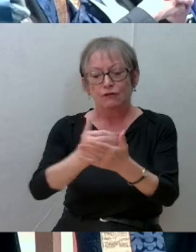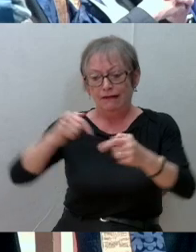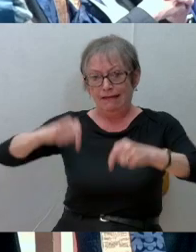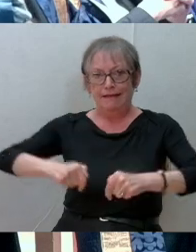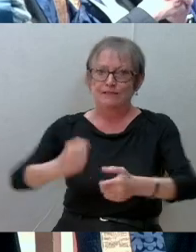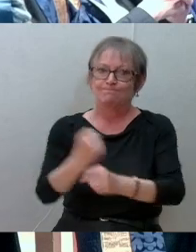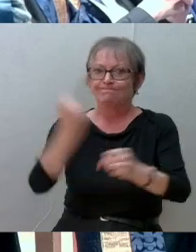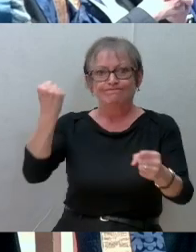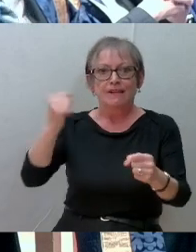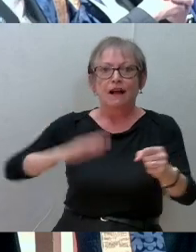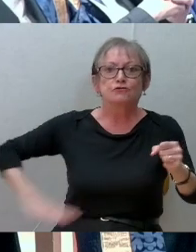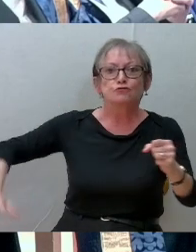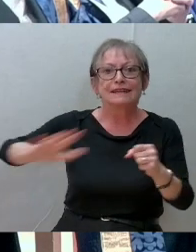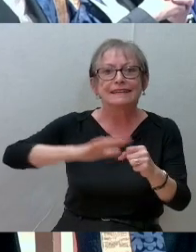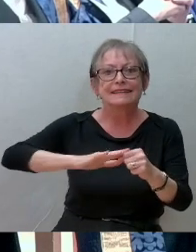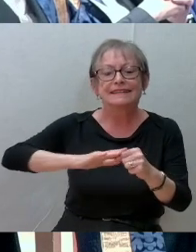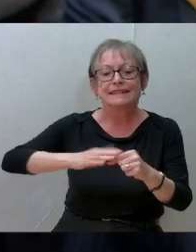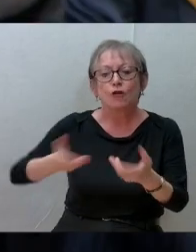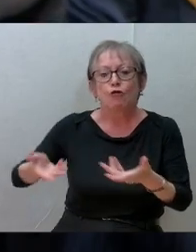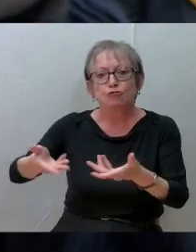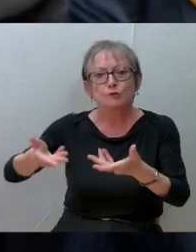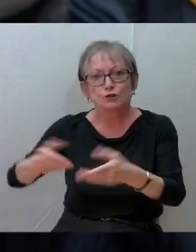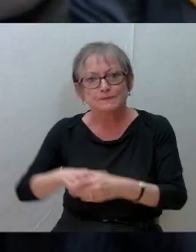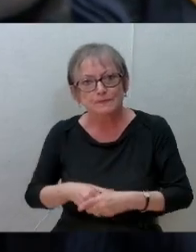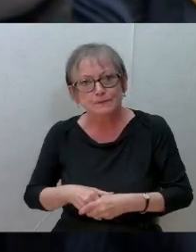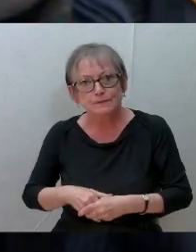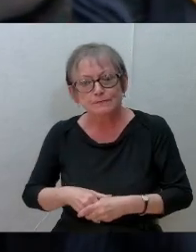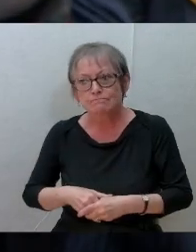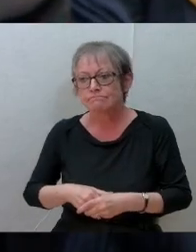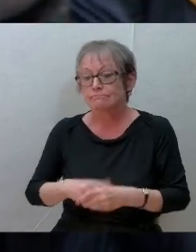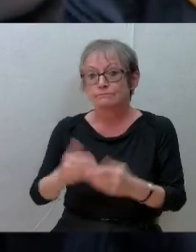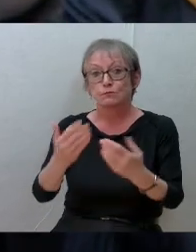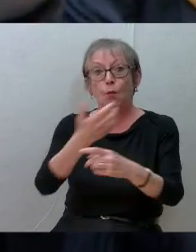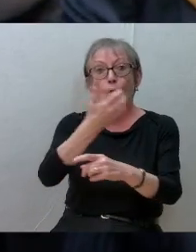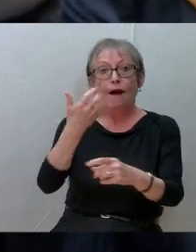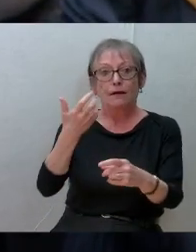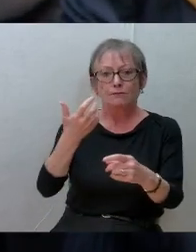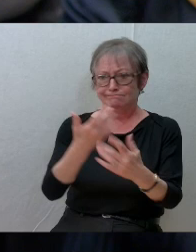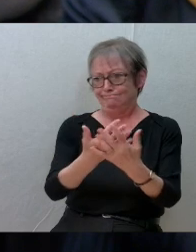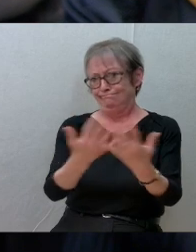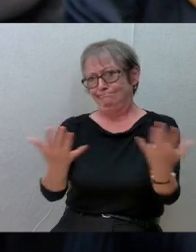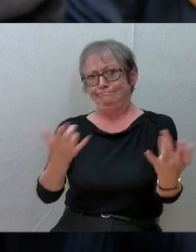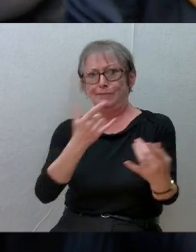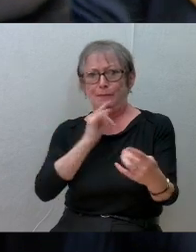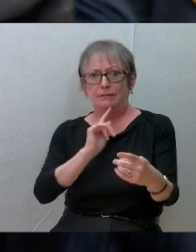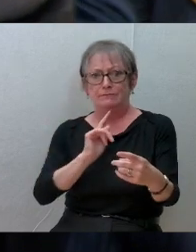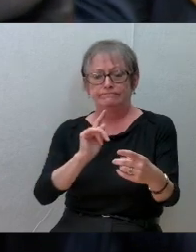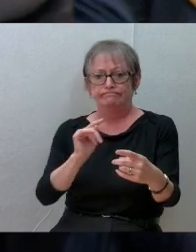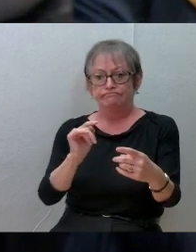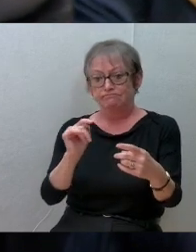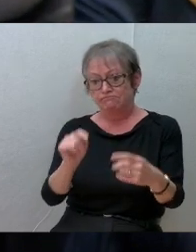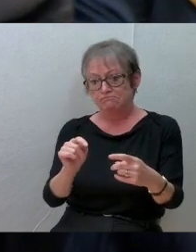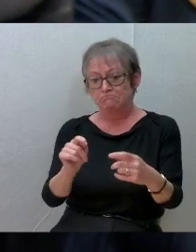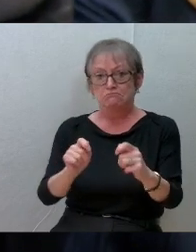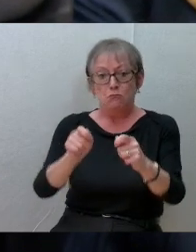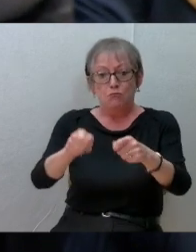great country and make a contribution. I received a warm welcome from many people who just only